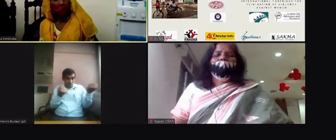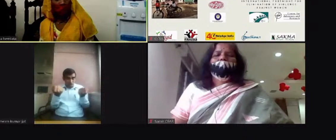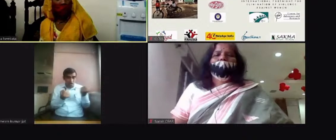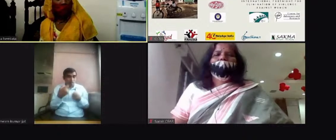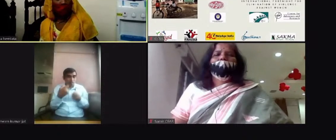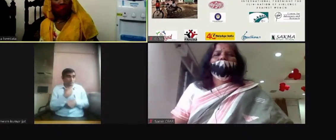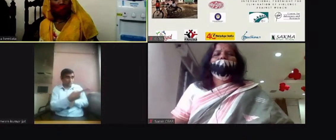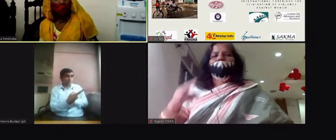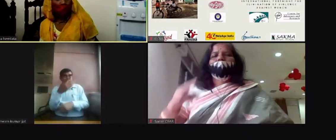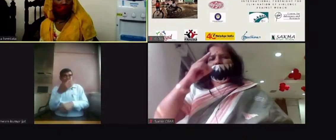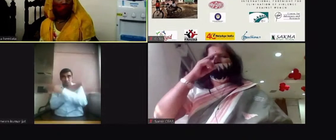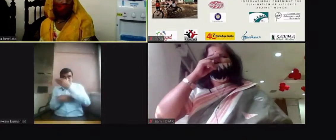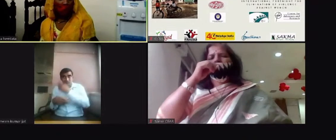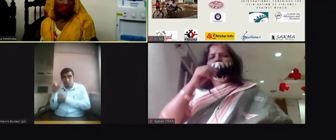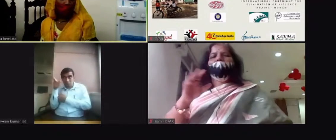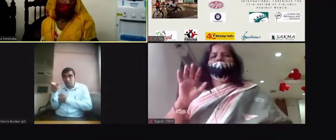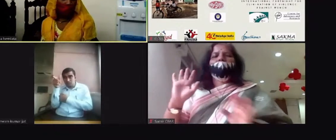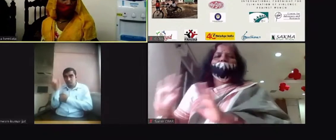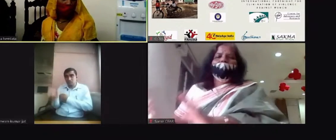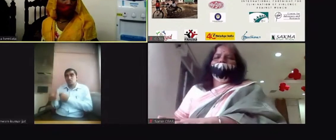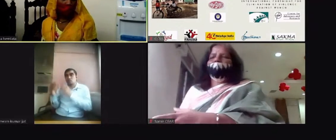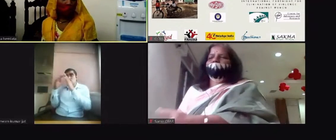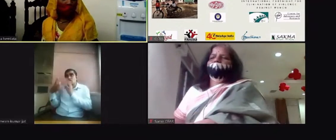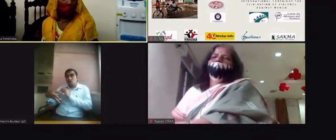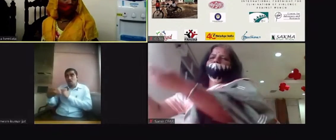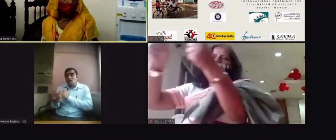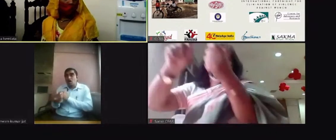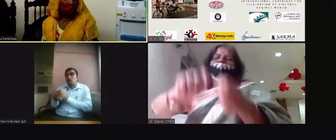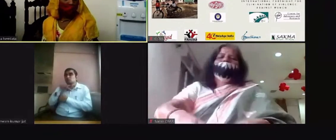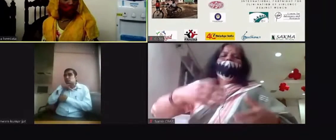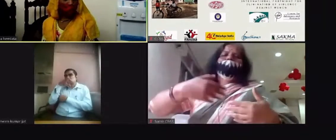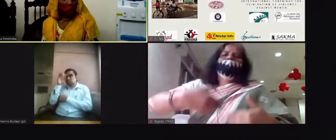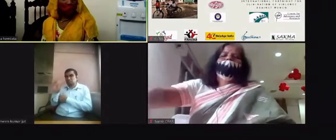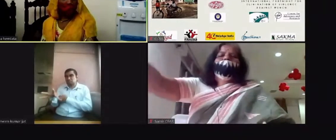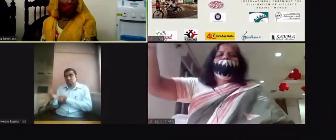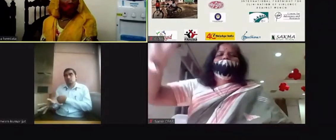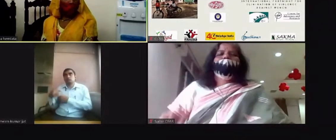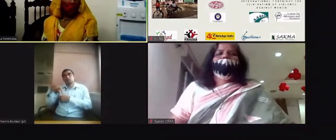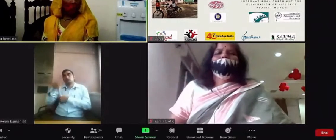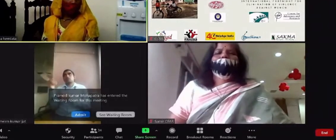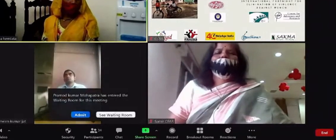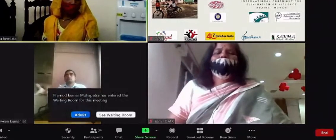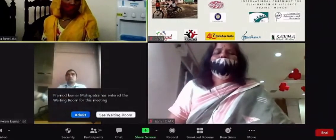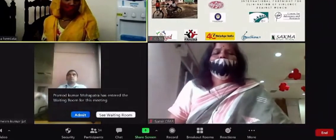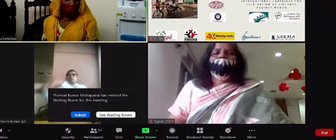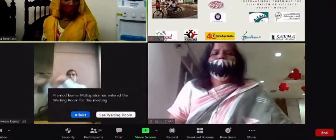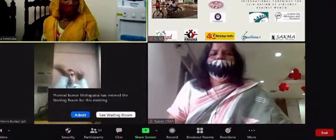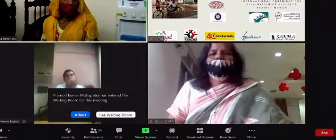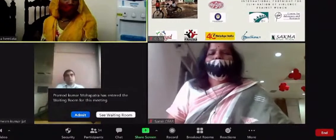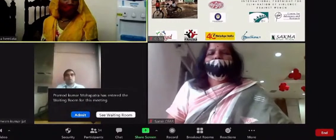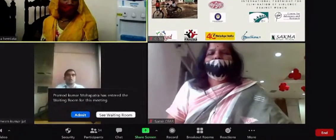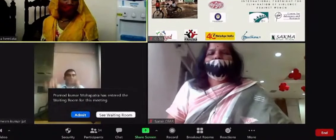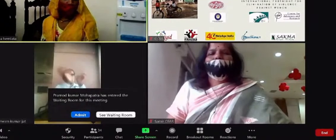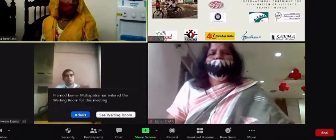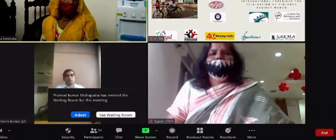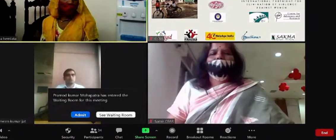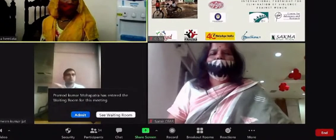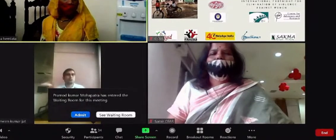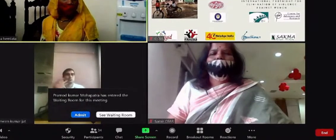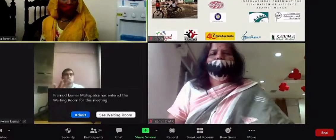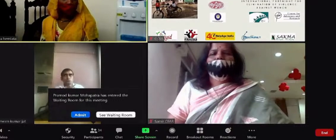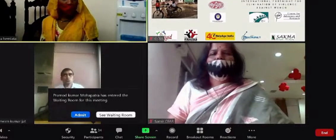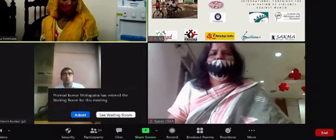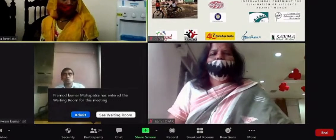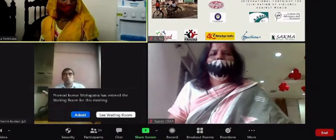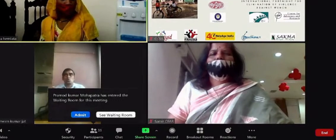and if there is somebody who's differently abled, and from such people's houses, maybe there